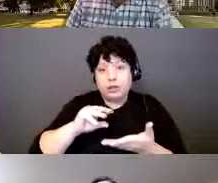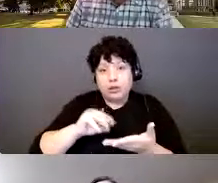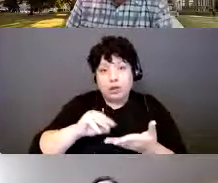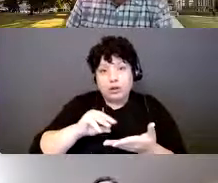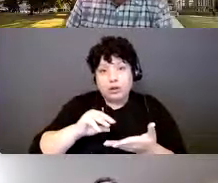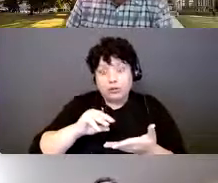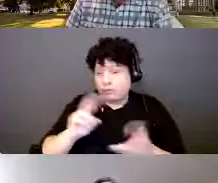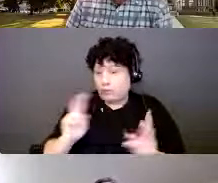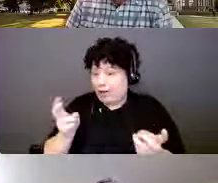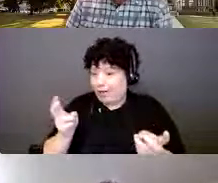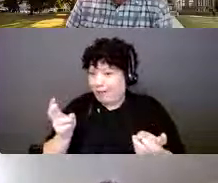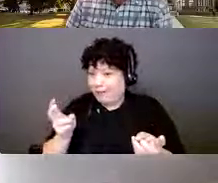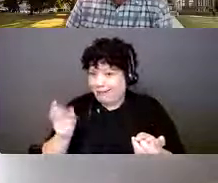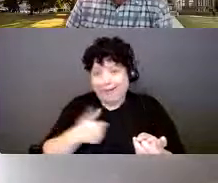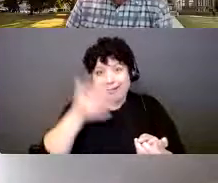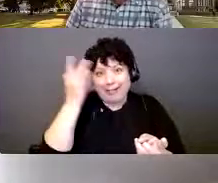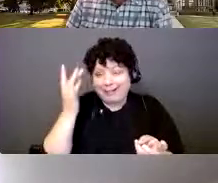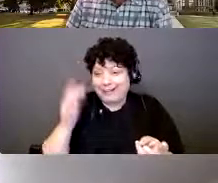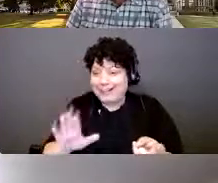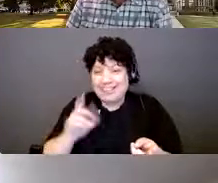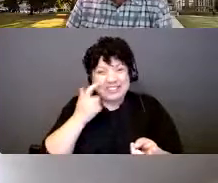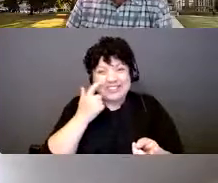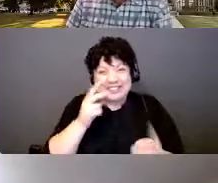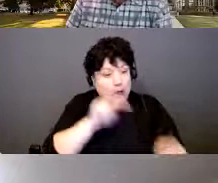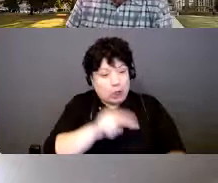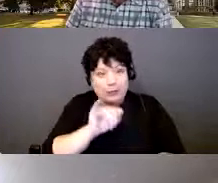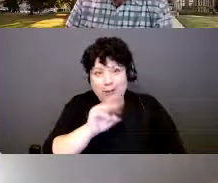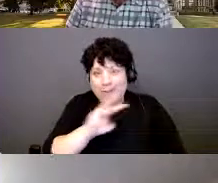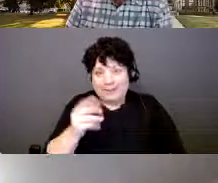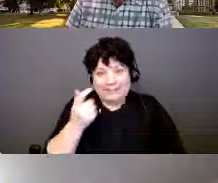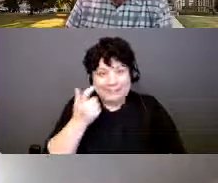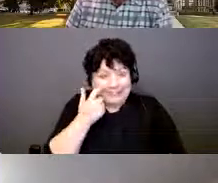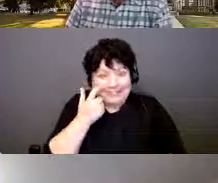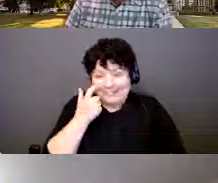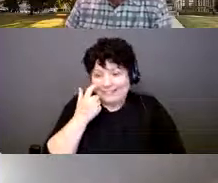of, what's it called? I can't remember the learning. I was just on the website 2 seconds ago.